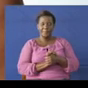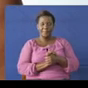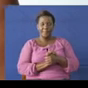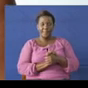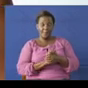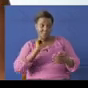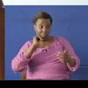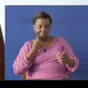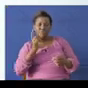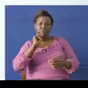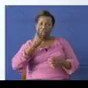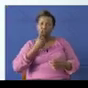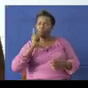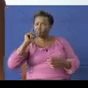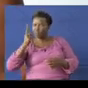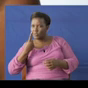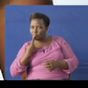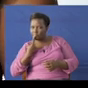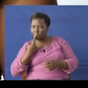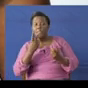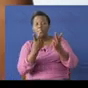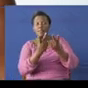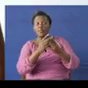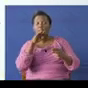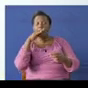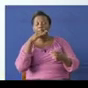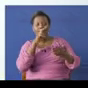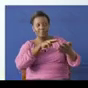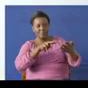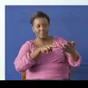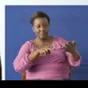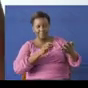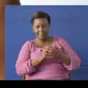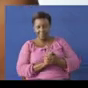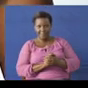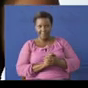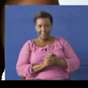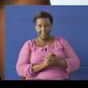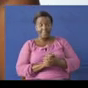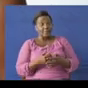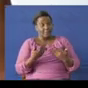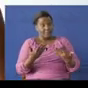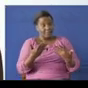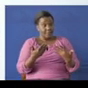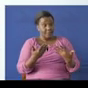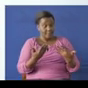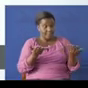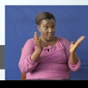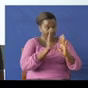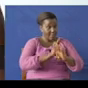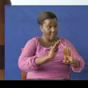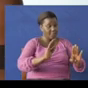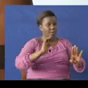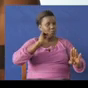Good. After trying to answer the questions according to the passage, we'll try to see some of the